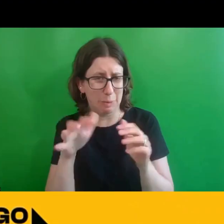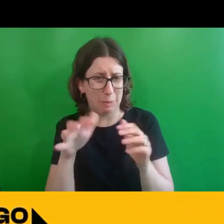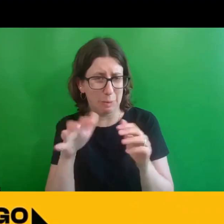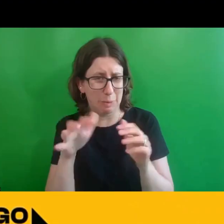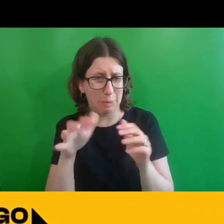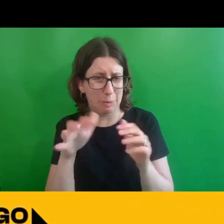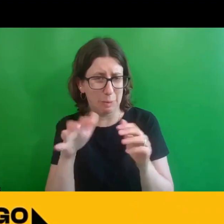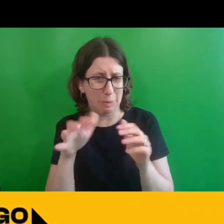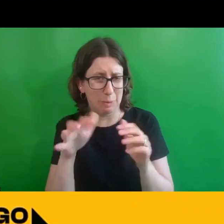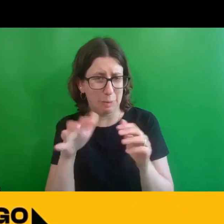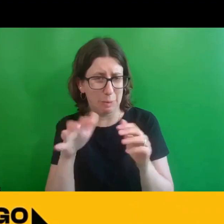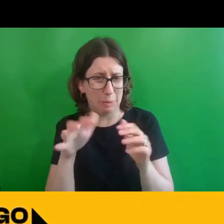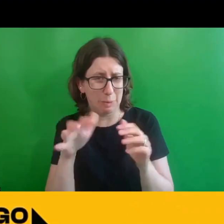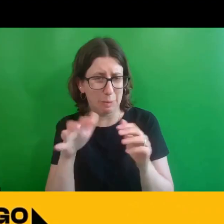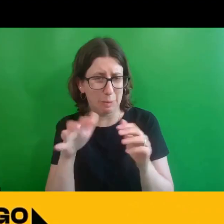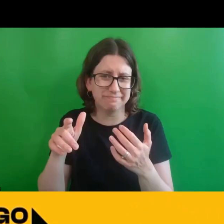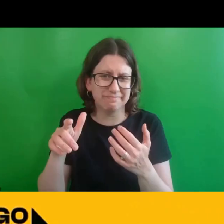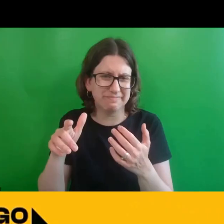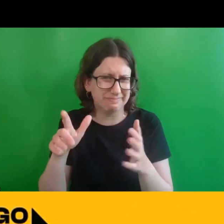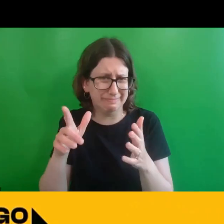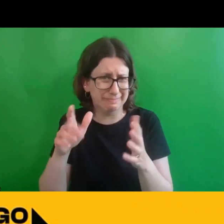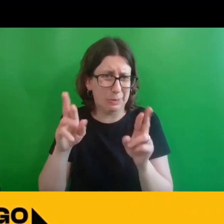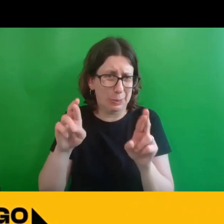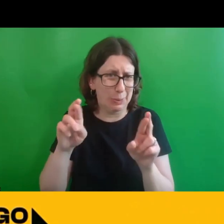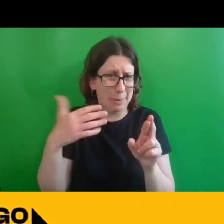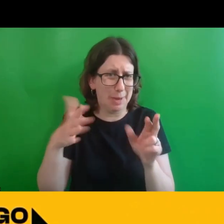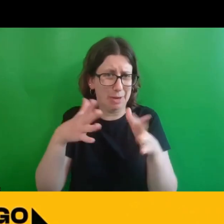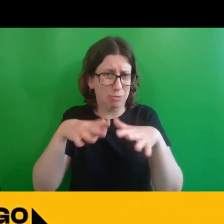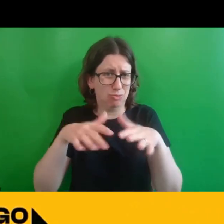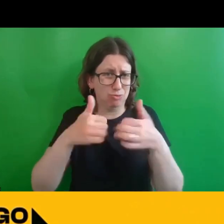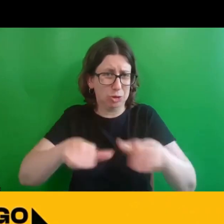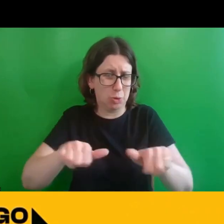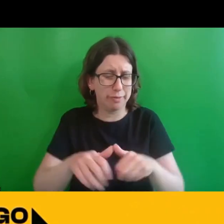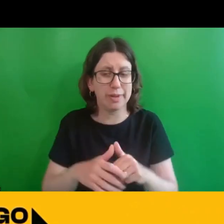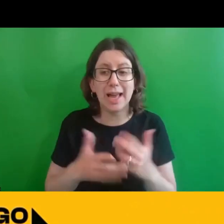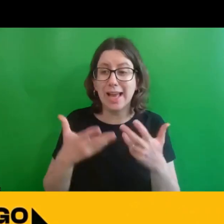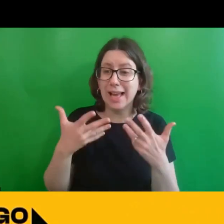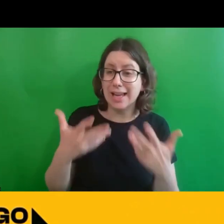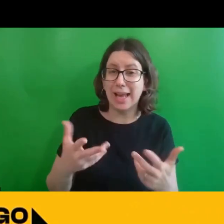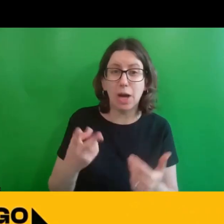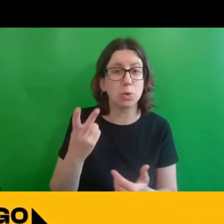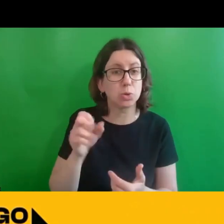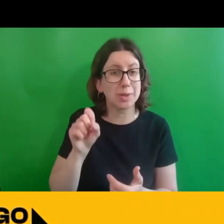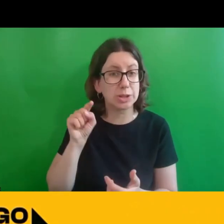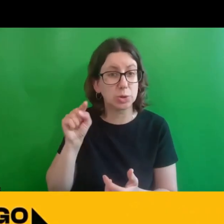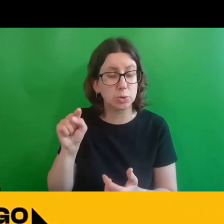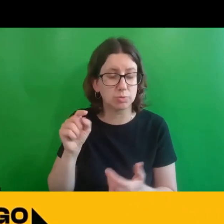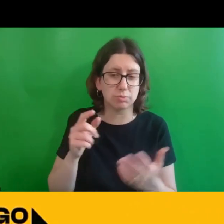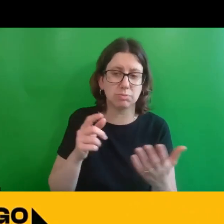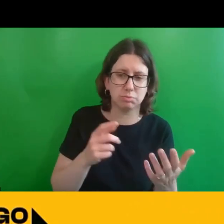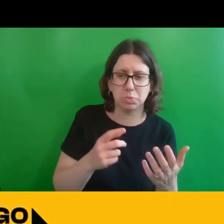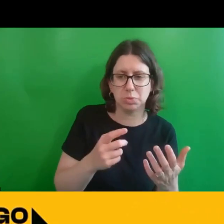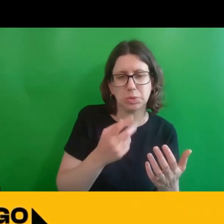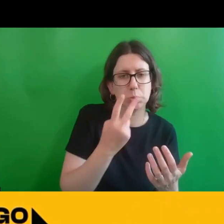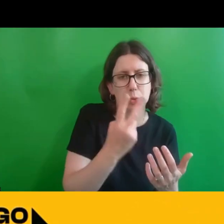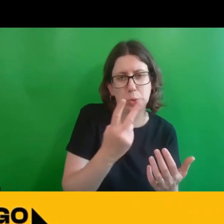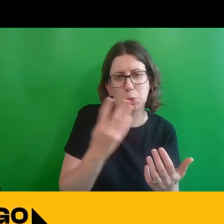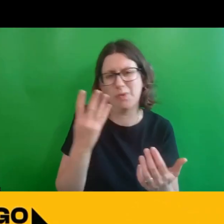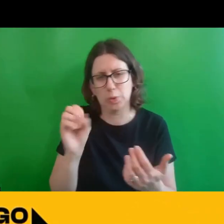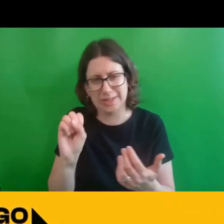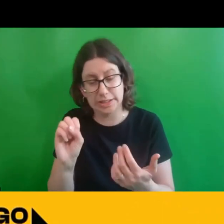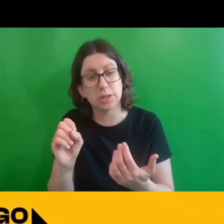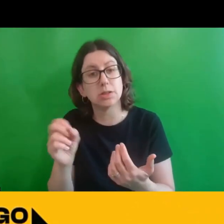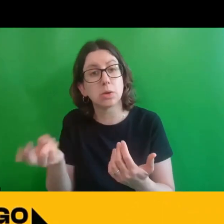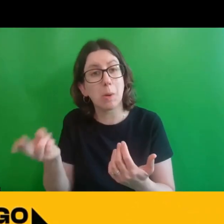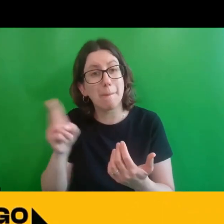that's been resolved. Right, so it's now 22:03. So if we meet back at, is it right,